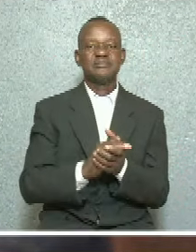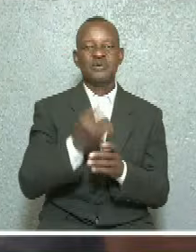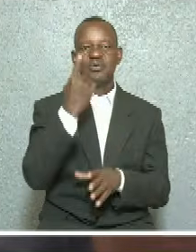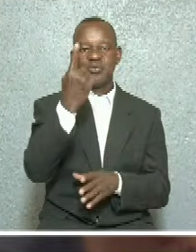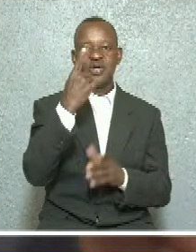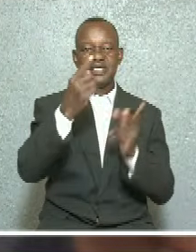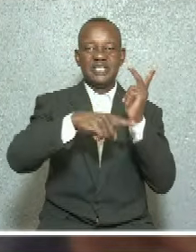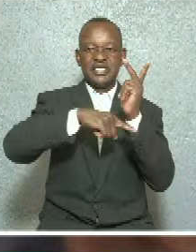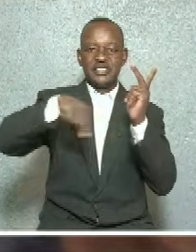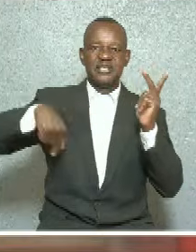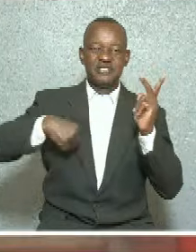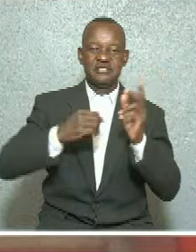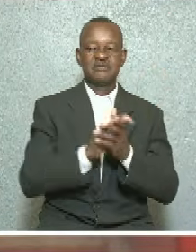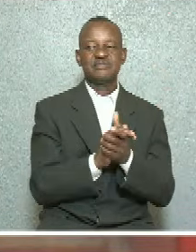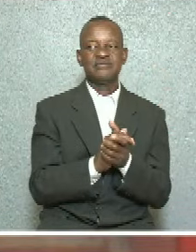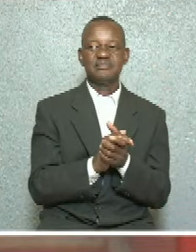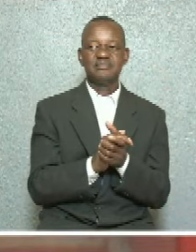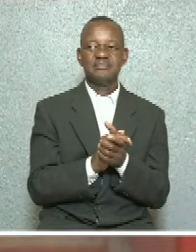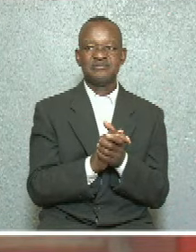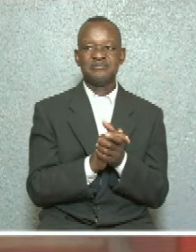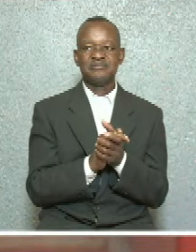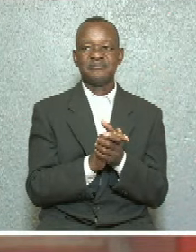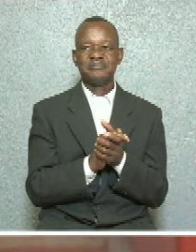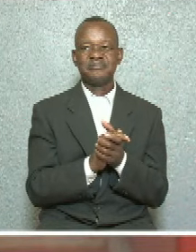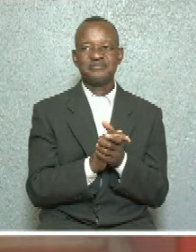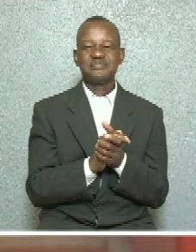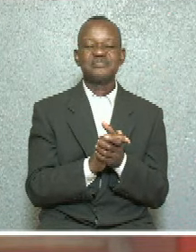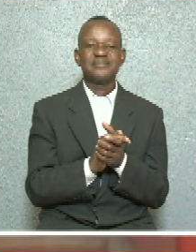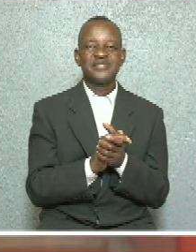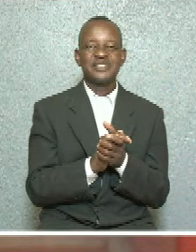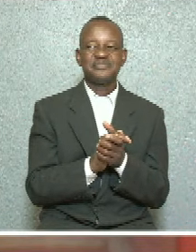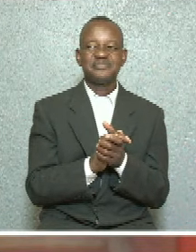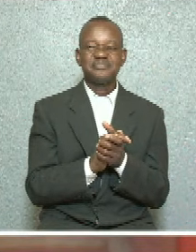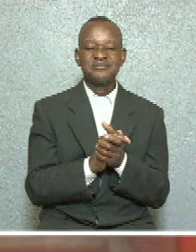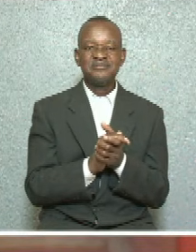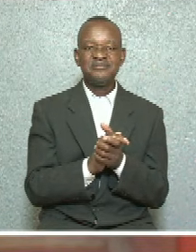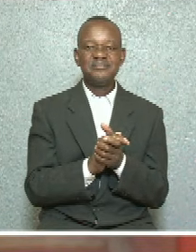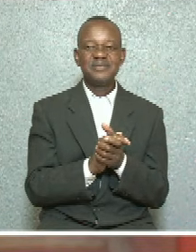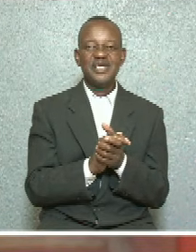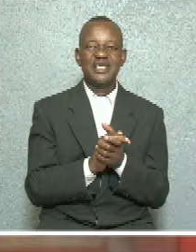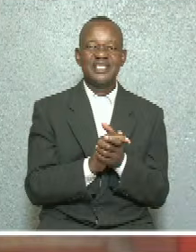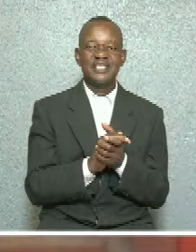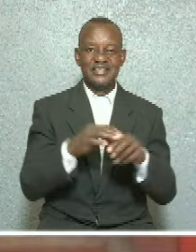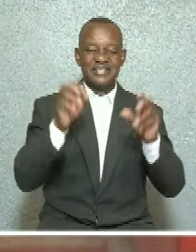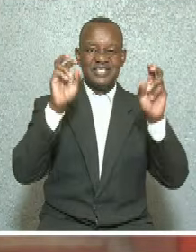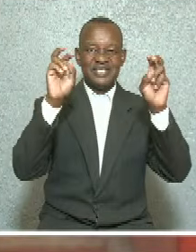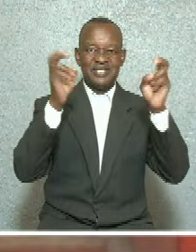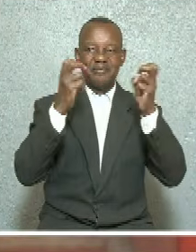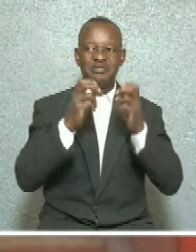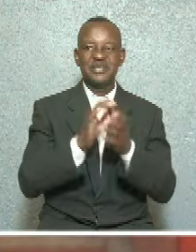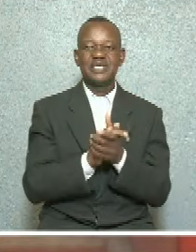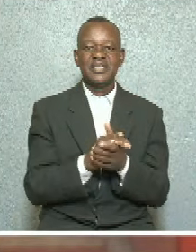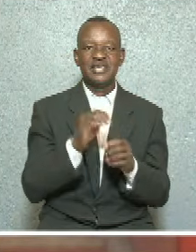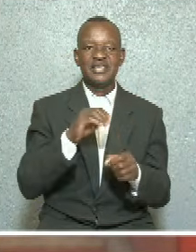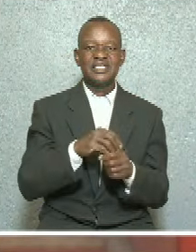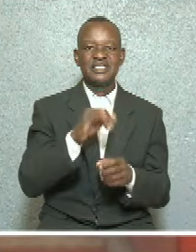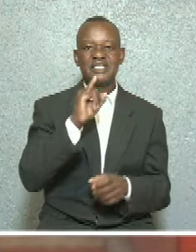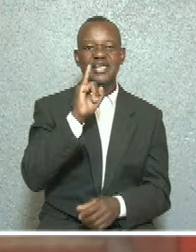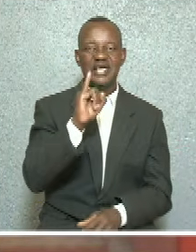nation. We also have a second slogan at the Ministry of ICT where we say, my